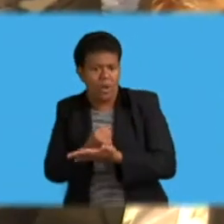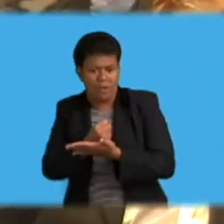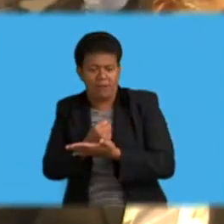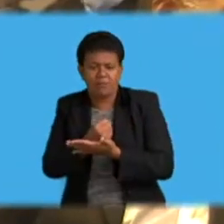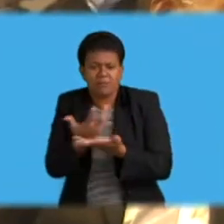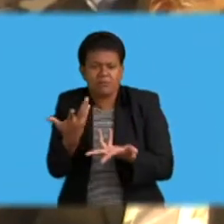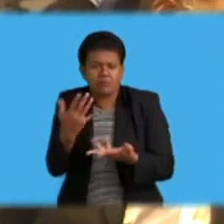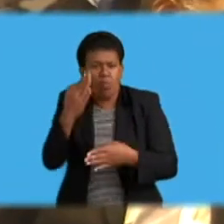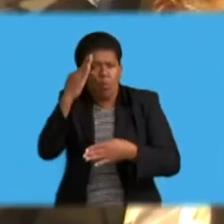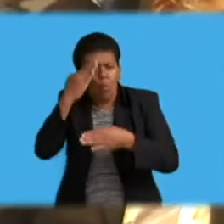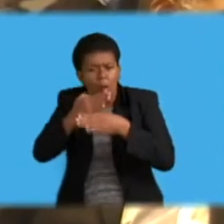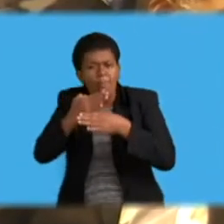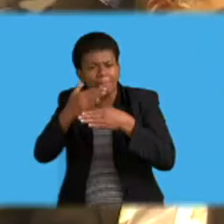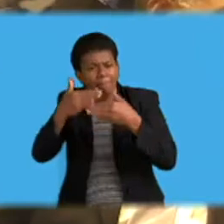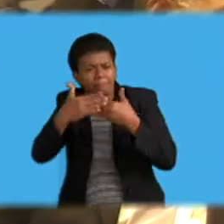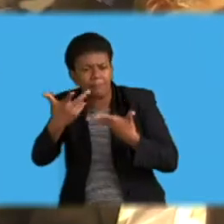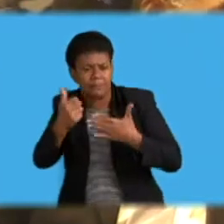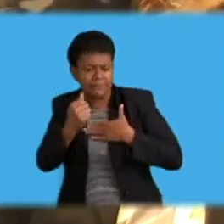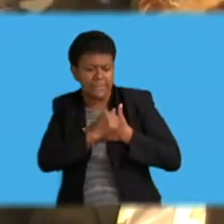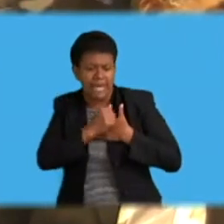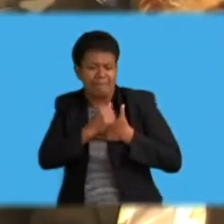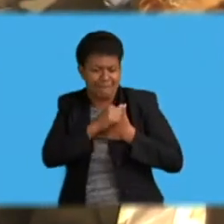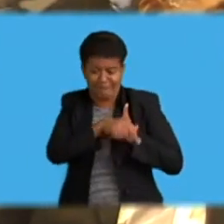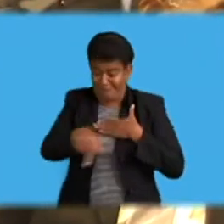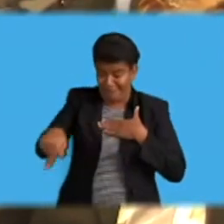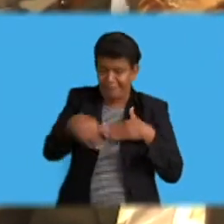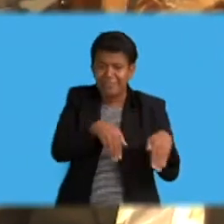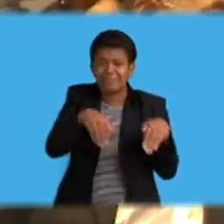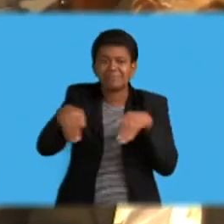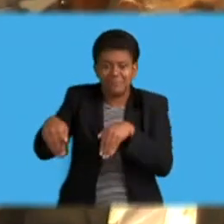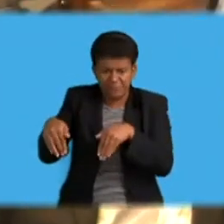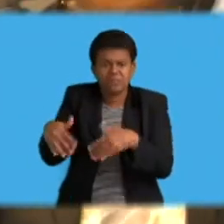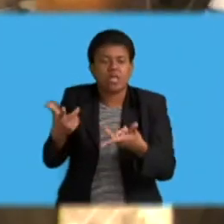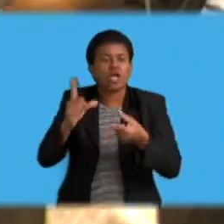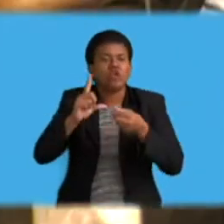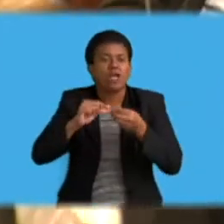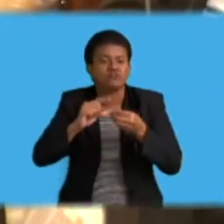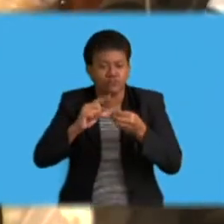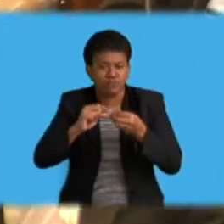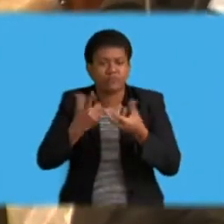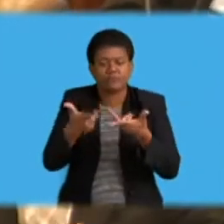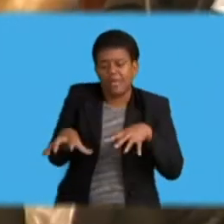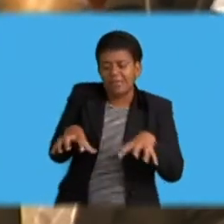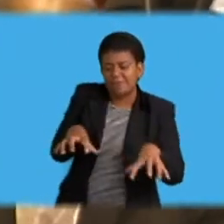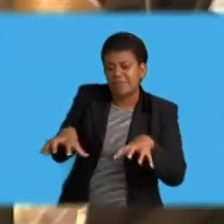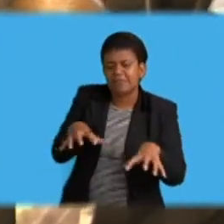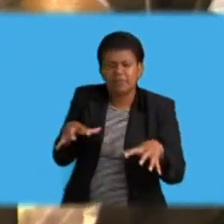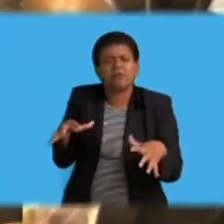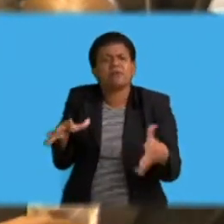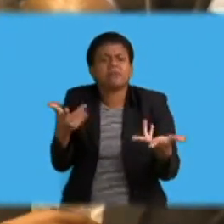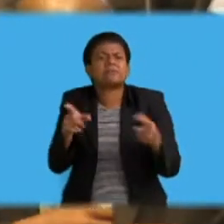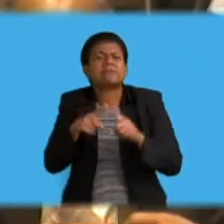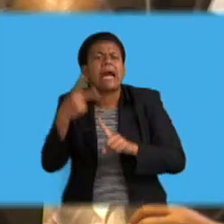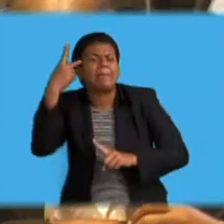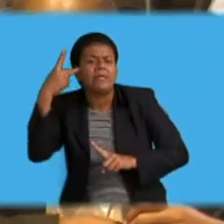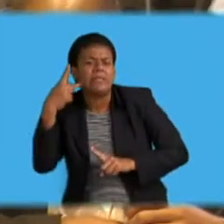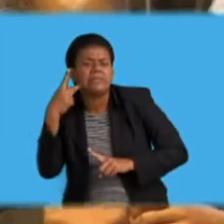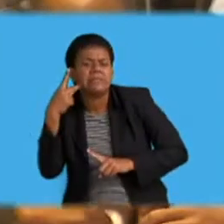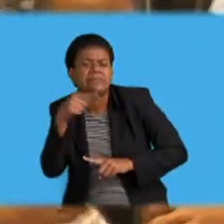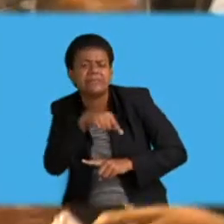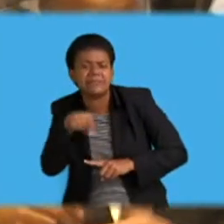extracurricular activities. Also, Honorable Deputy Speaker, parents and old scholars, they bear the full cost of